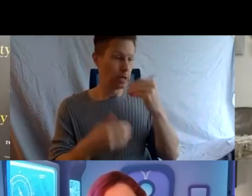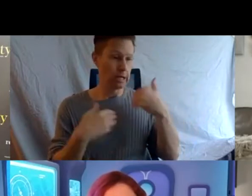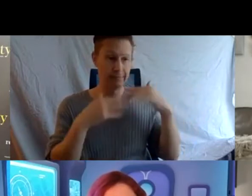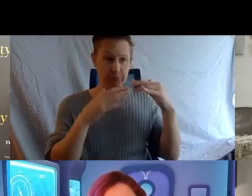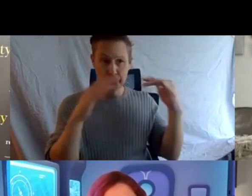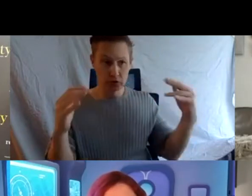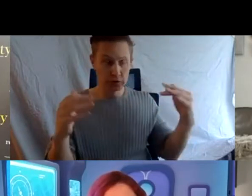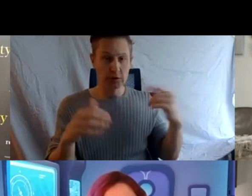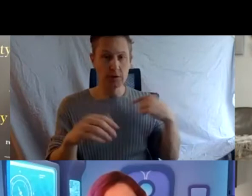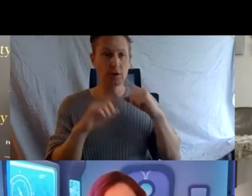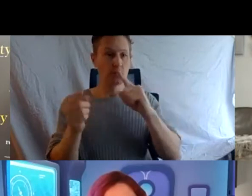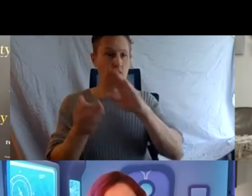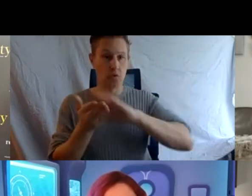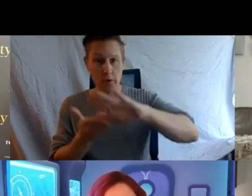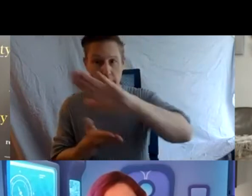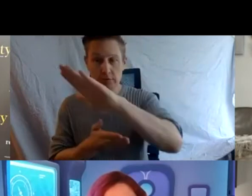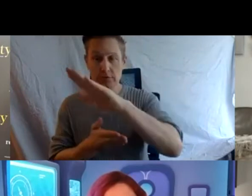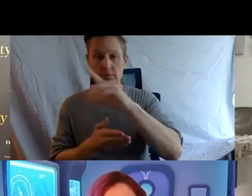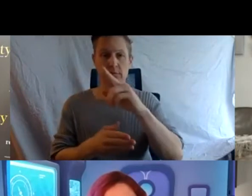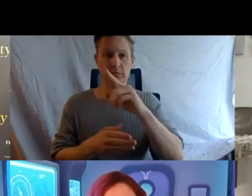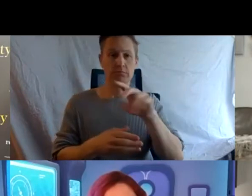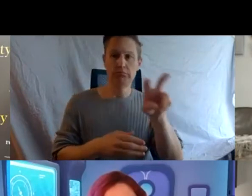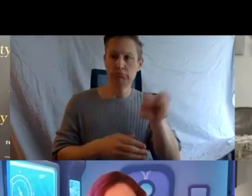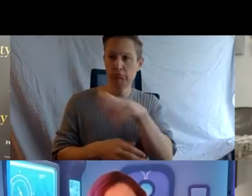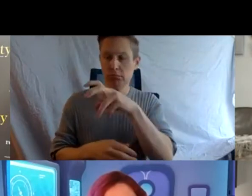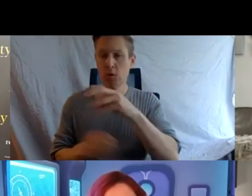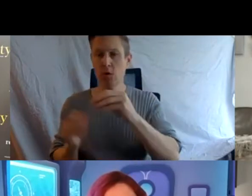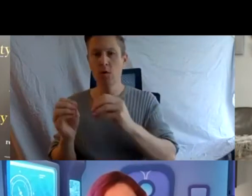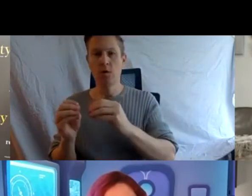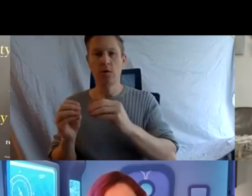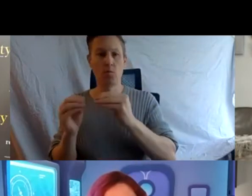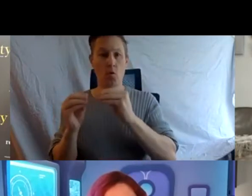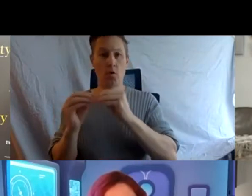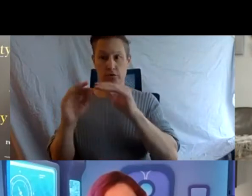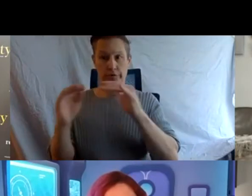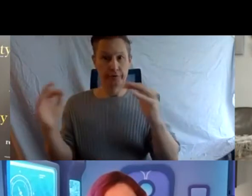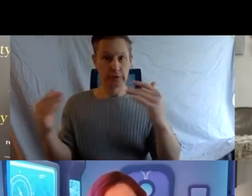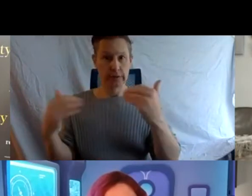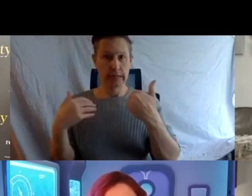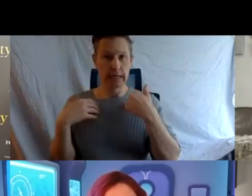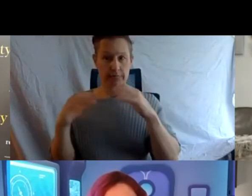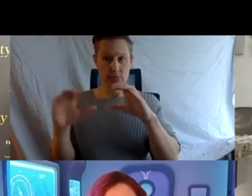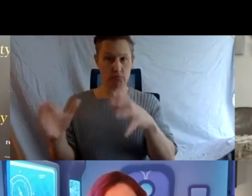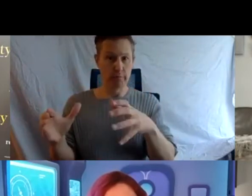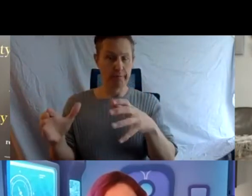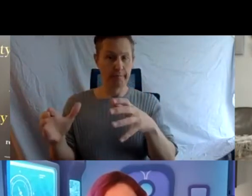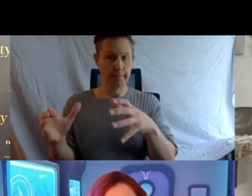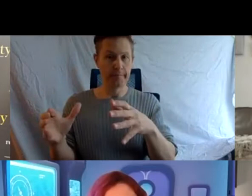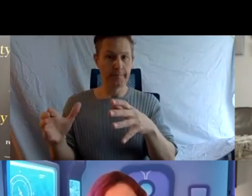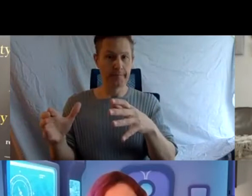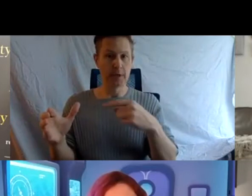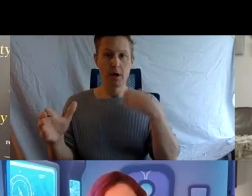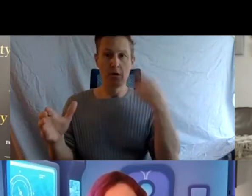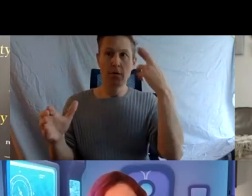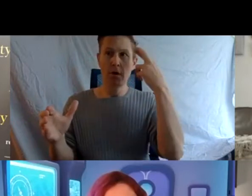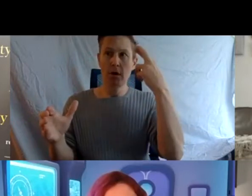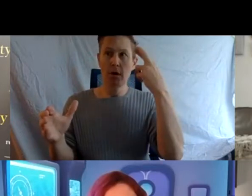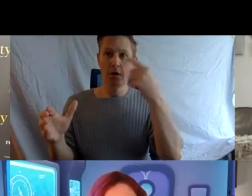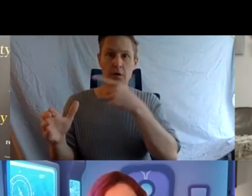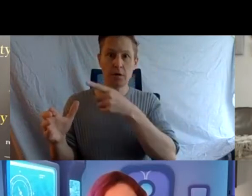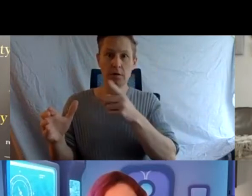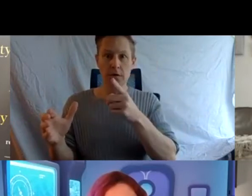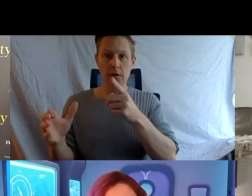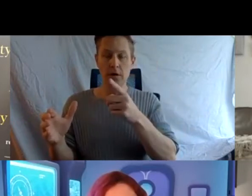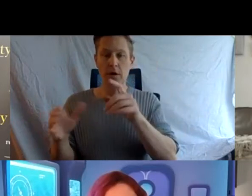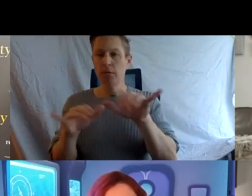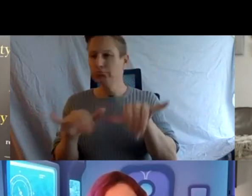then when I went to college and I was around a much more diverse people, a group of people, I realized, oh my gosh, these people, we have so much